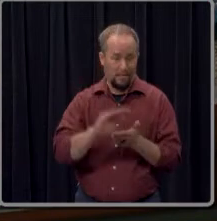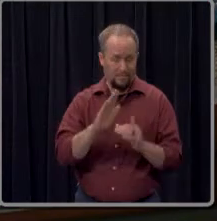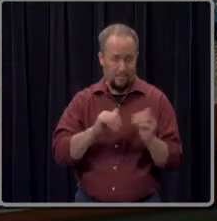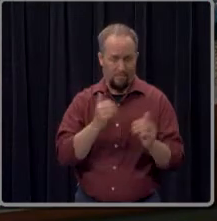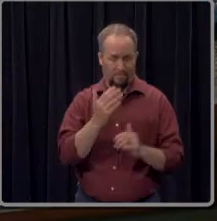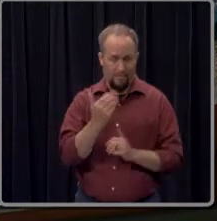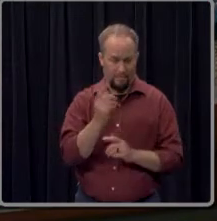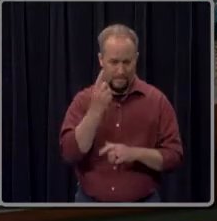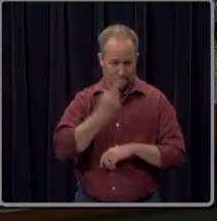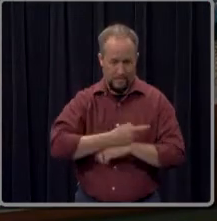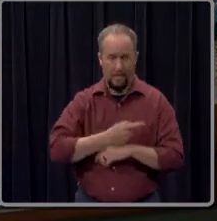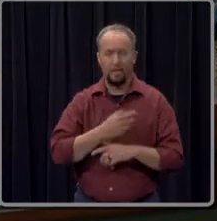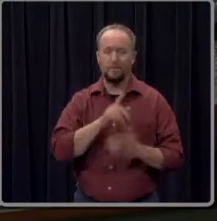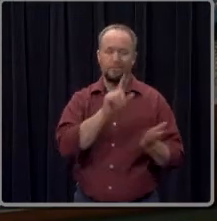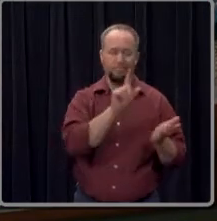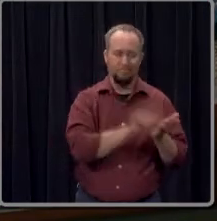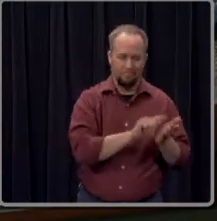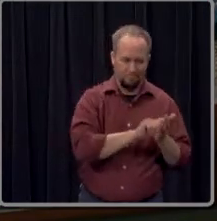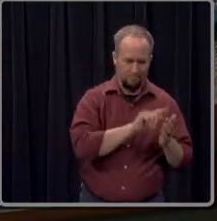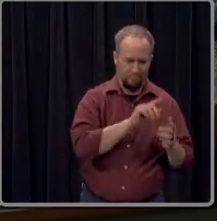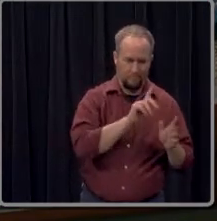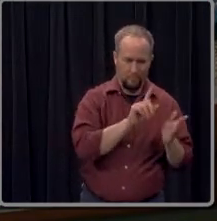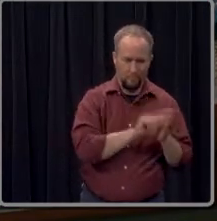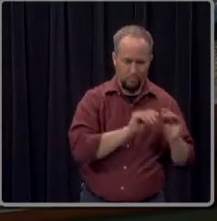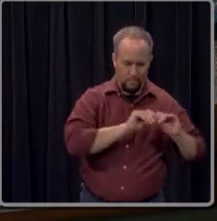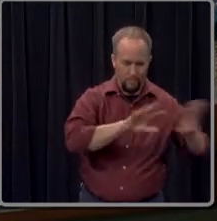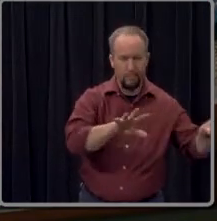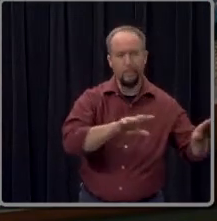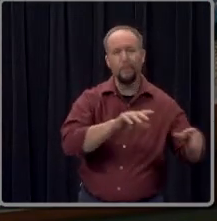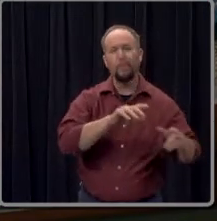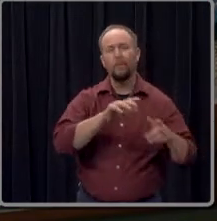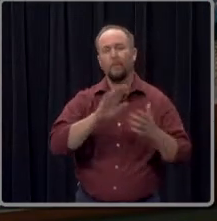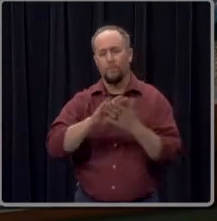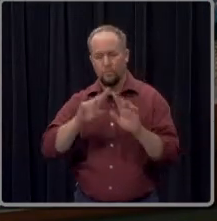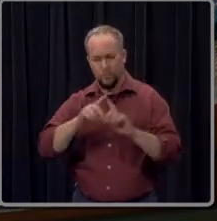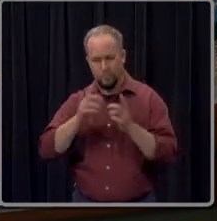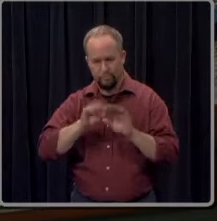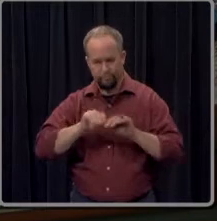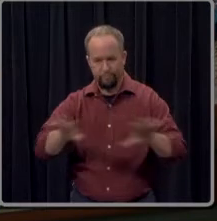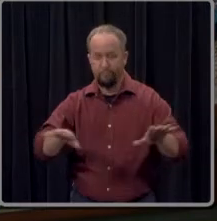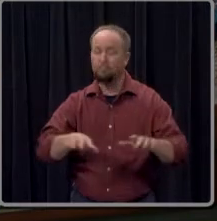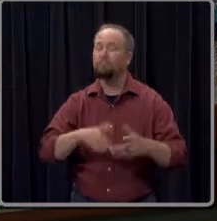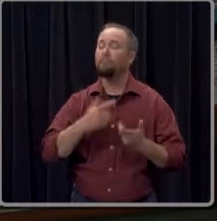in a newspaper having general circulation in the school district, be it resolved that